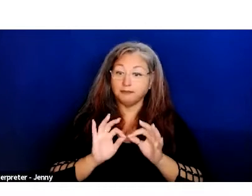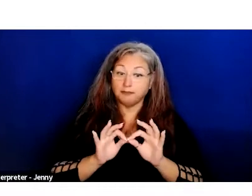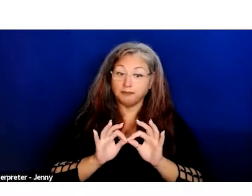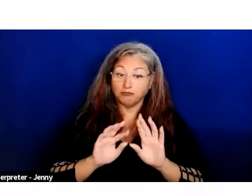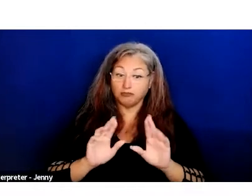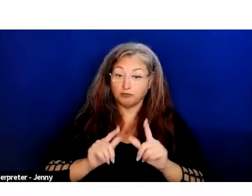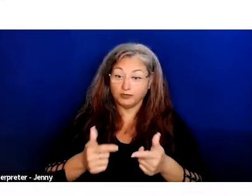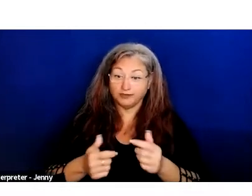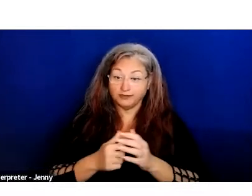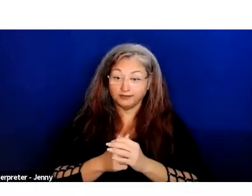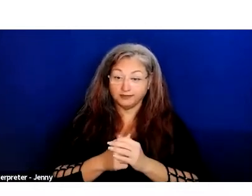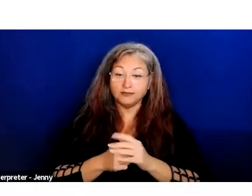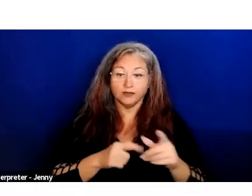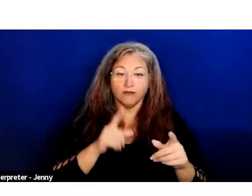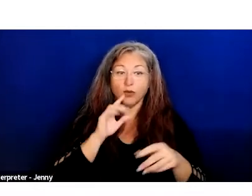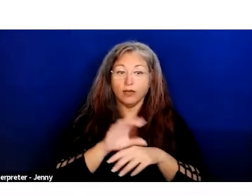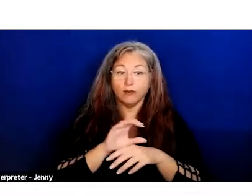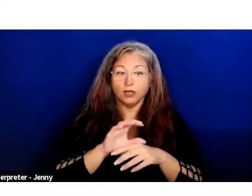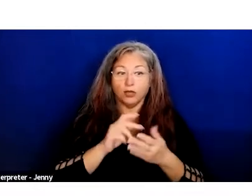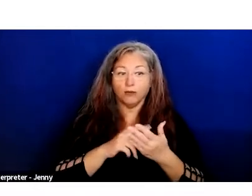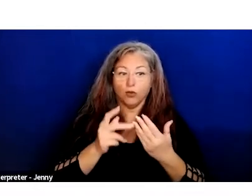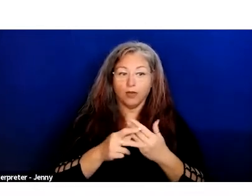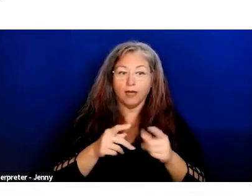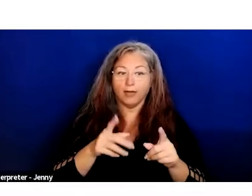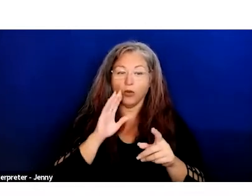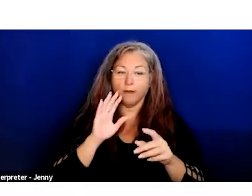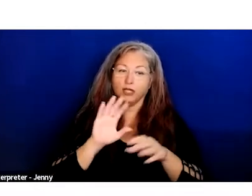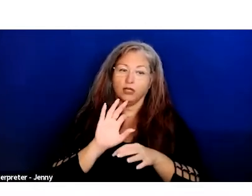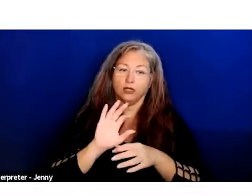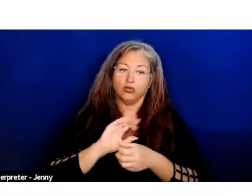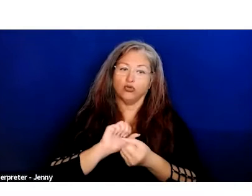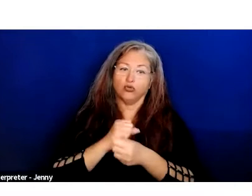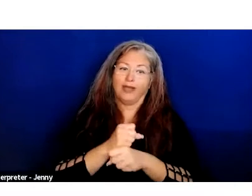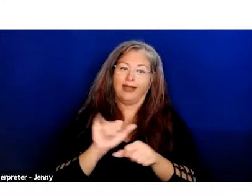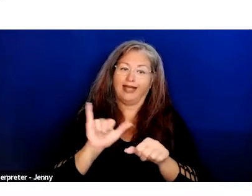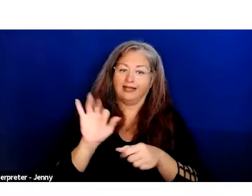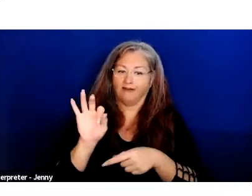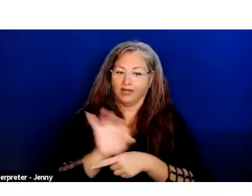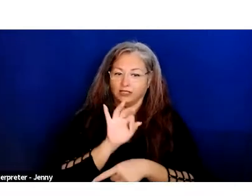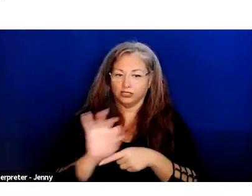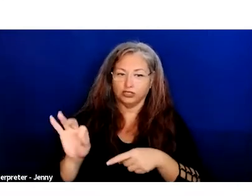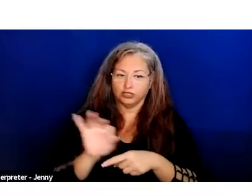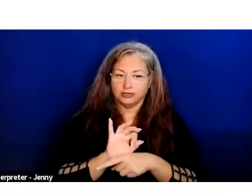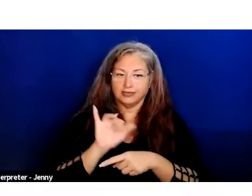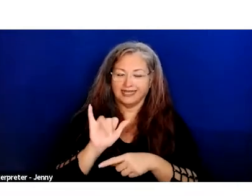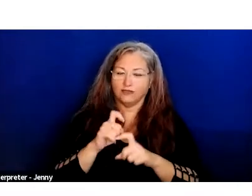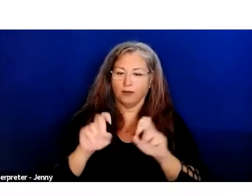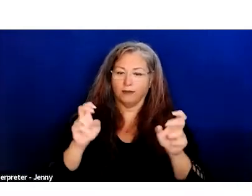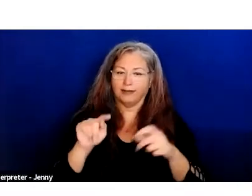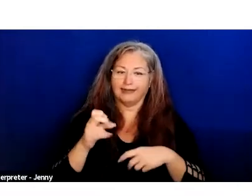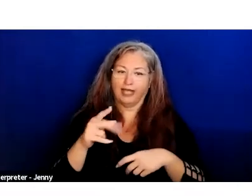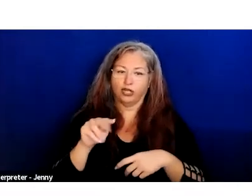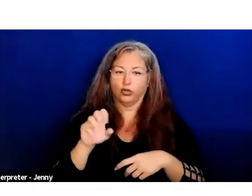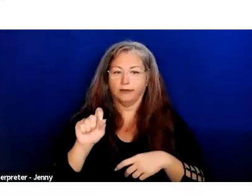In computer programming, algorithms are often created as functions, and this definition was founded on techterms.com.